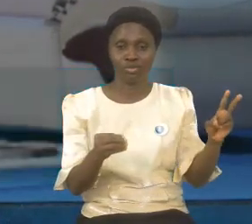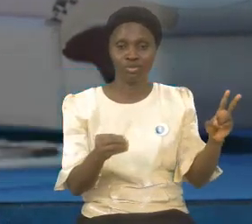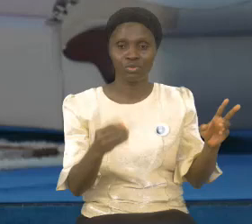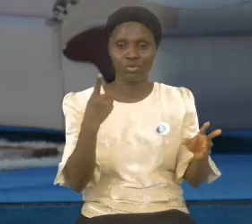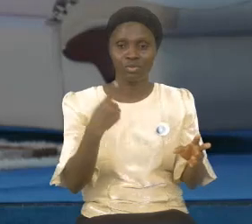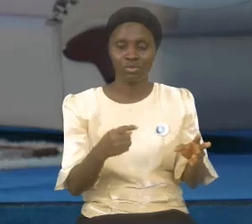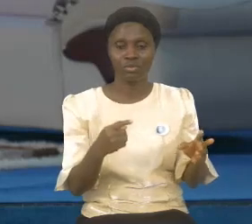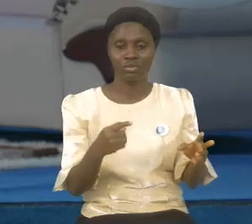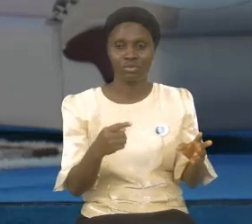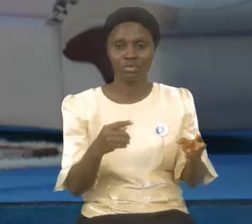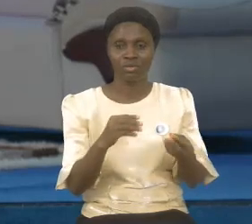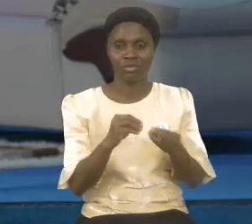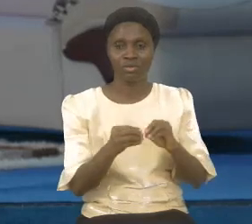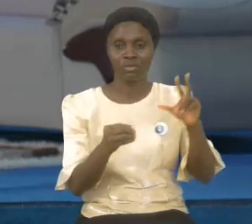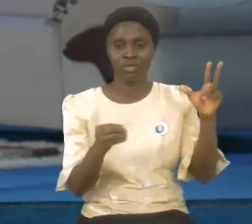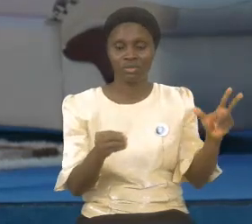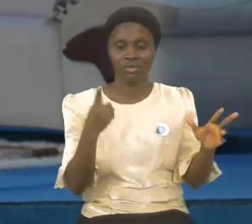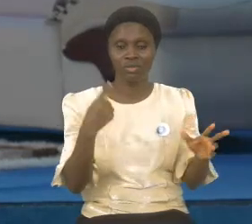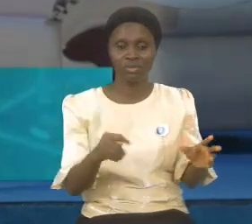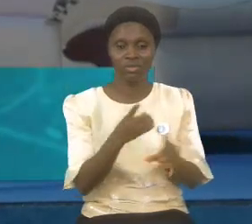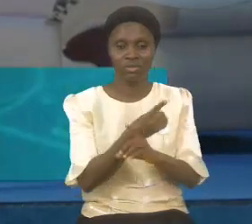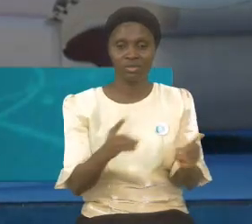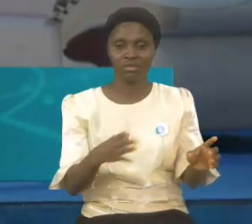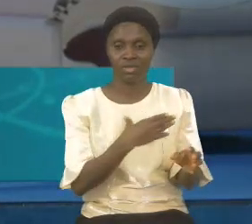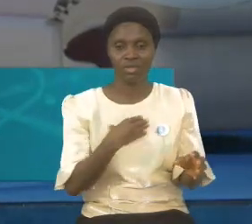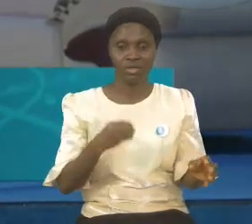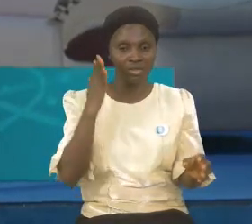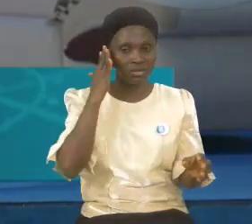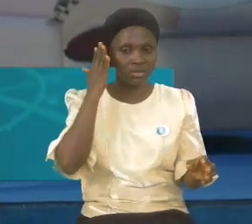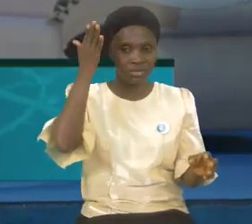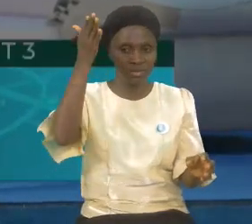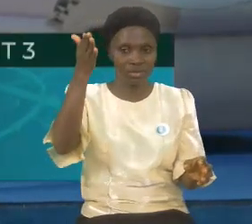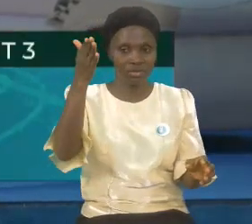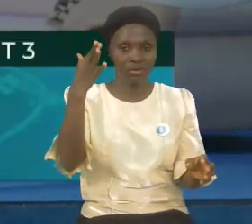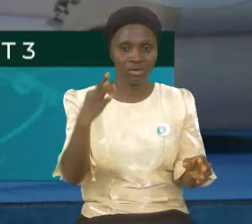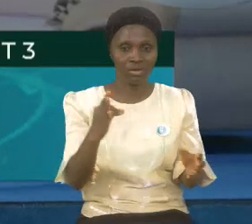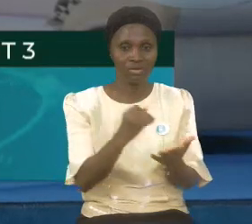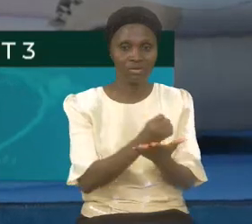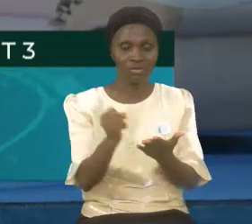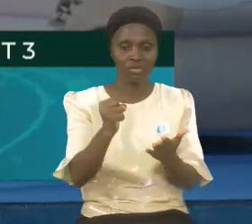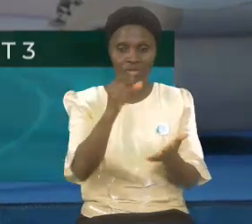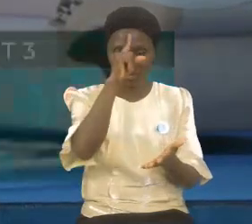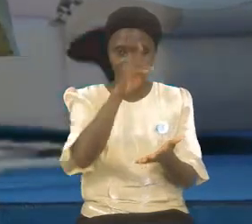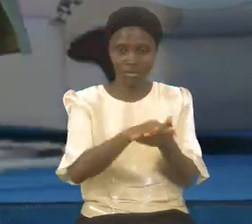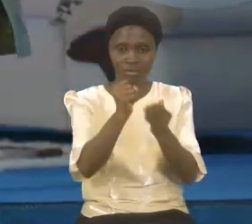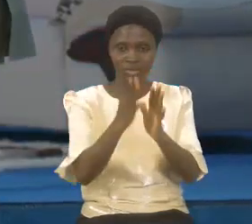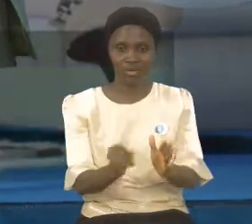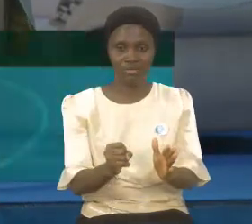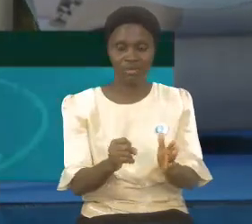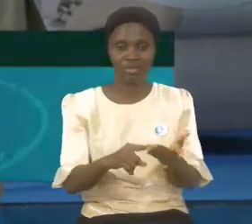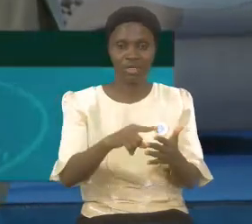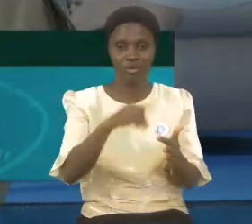three, the deliverance and destiny of saints among men. Look at number one,